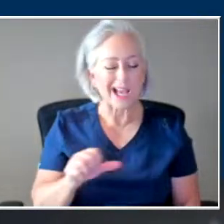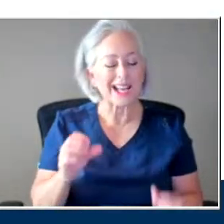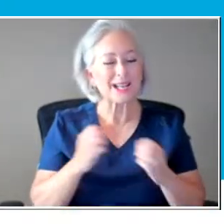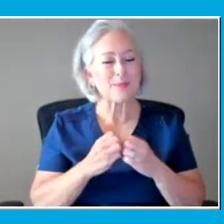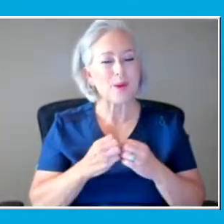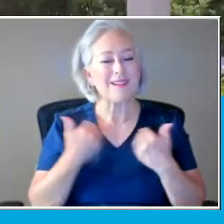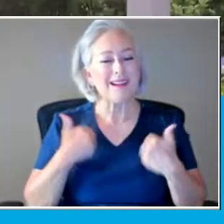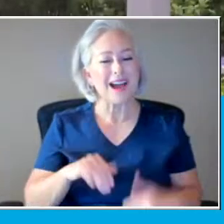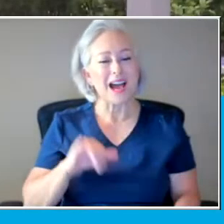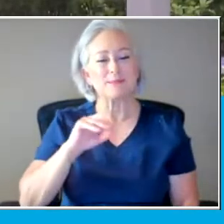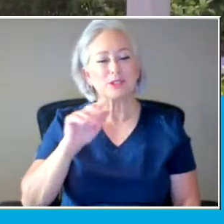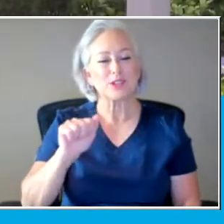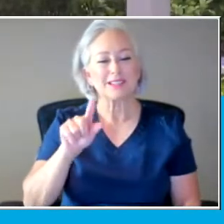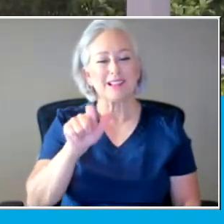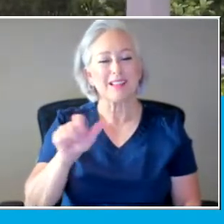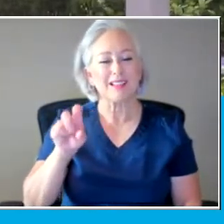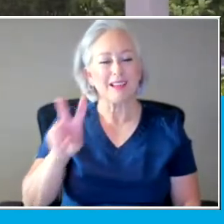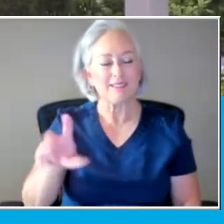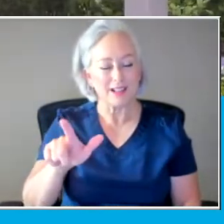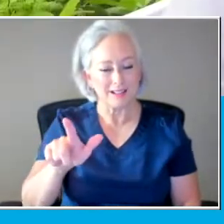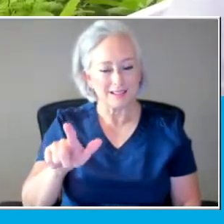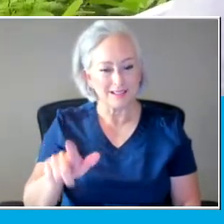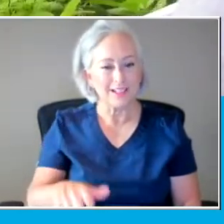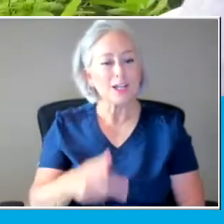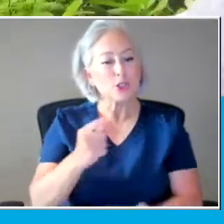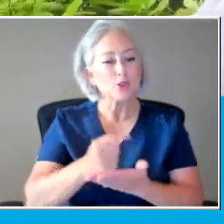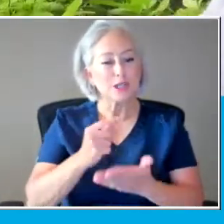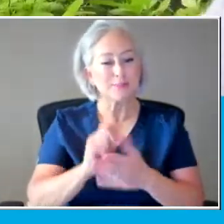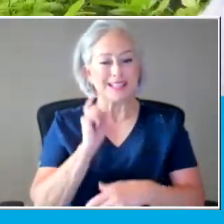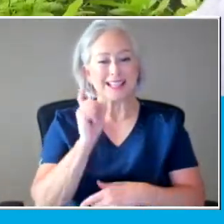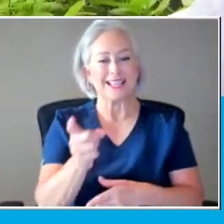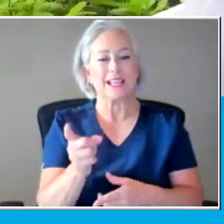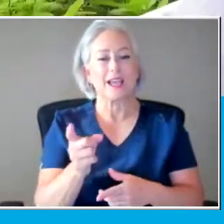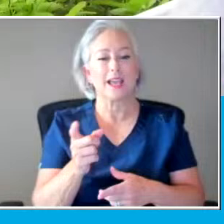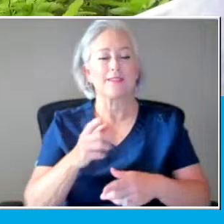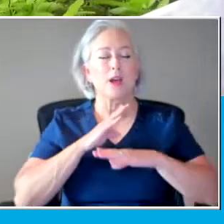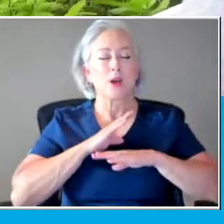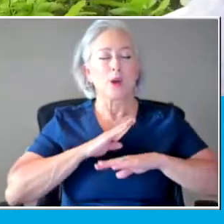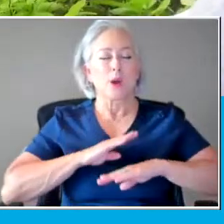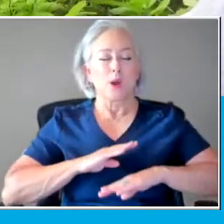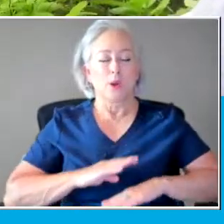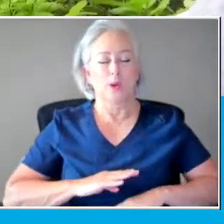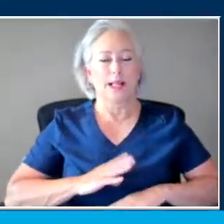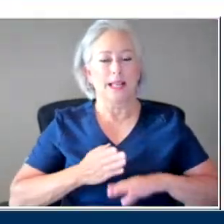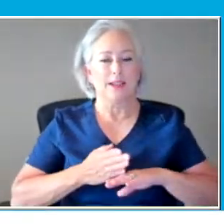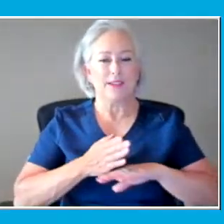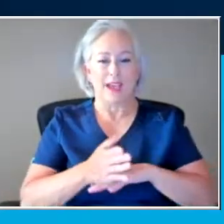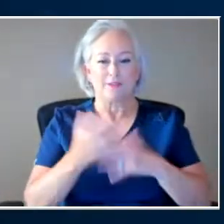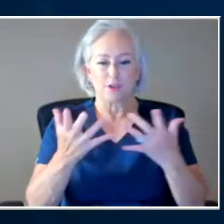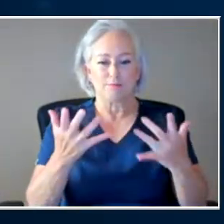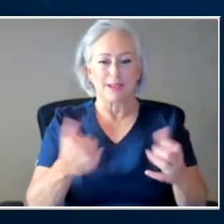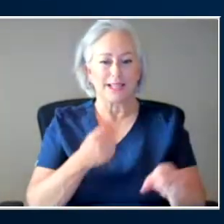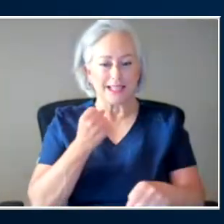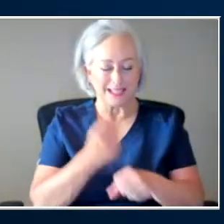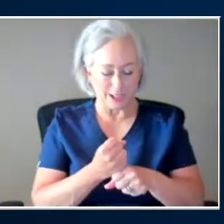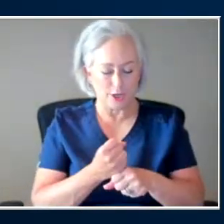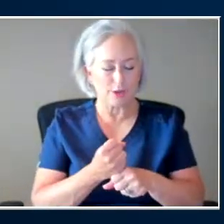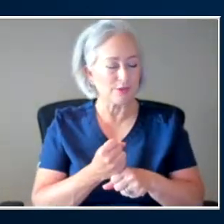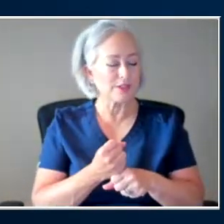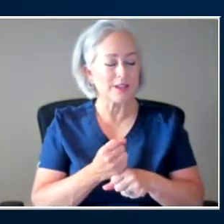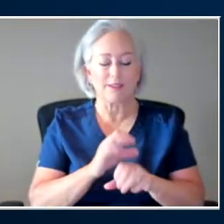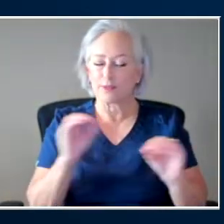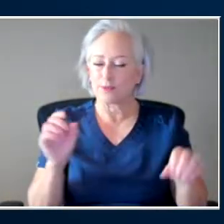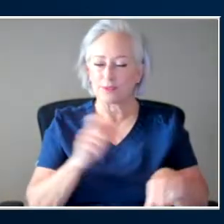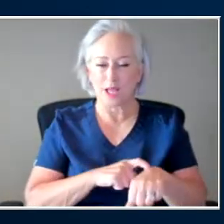Medical Update. The treatment that brought her relief after decades of lost time with family and friends. Her message for the millions